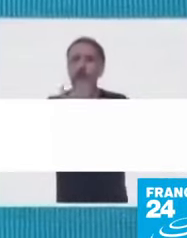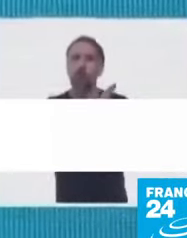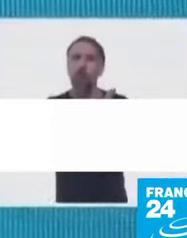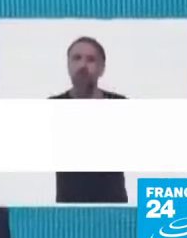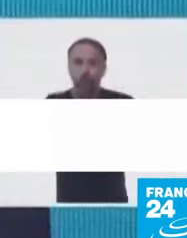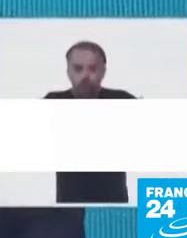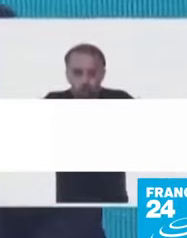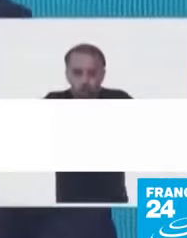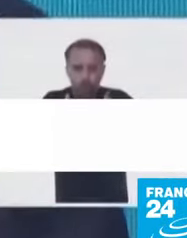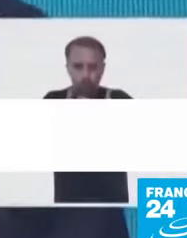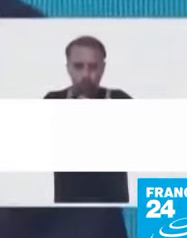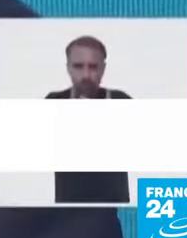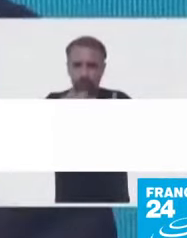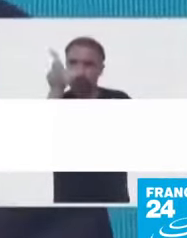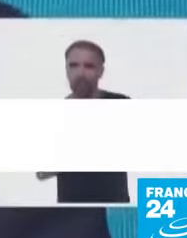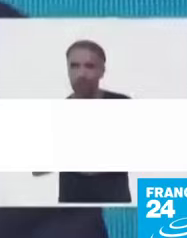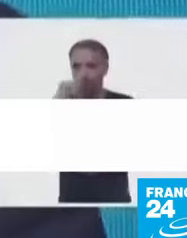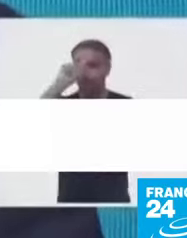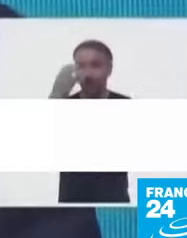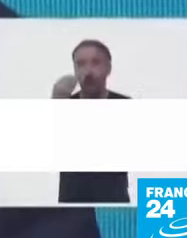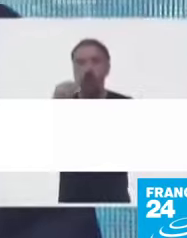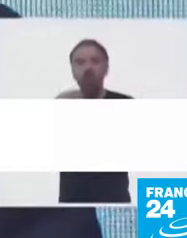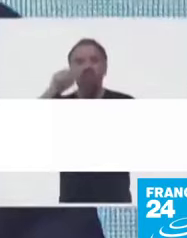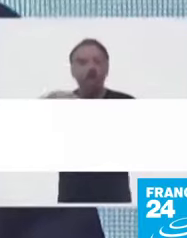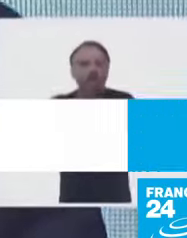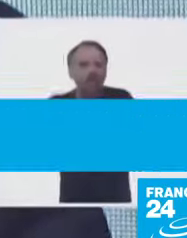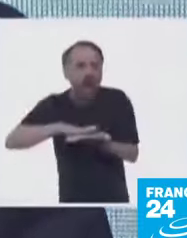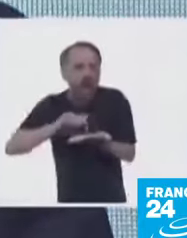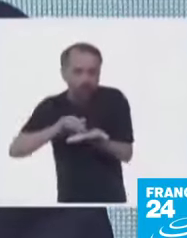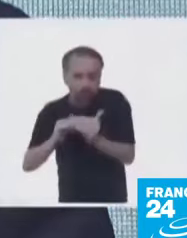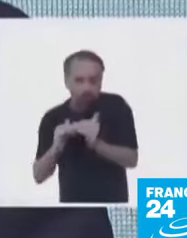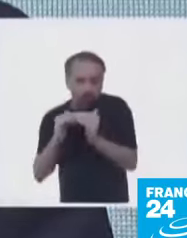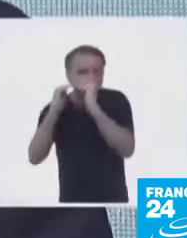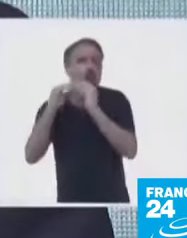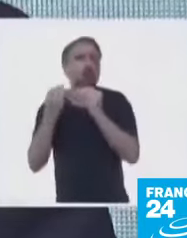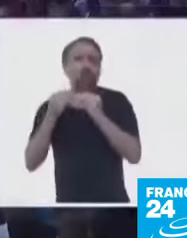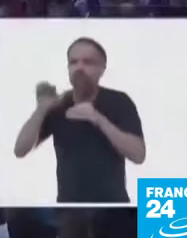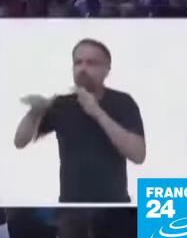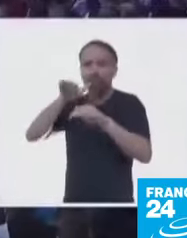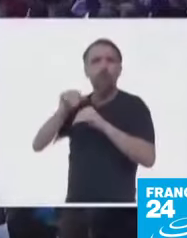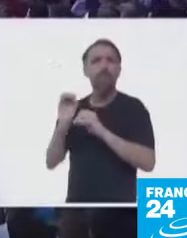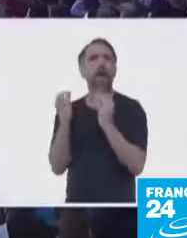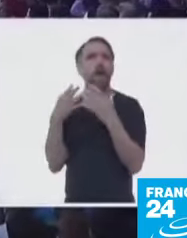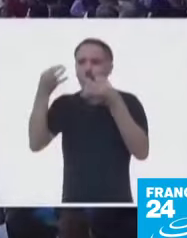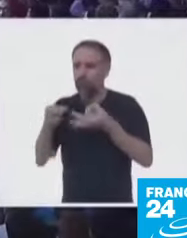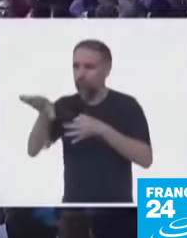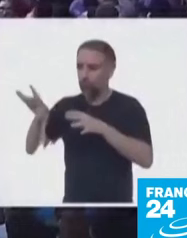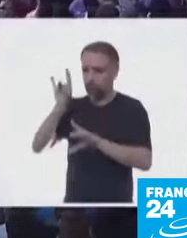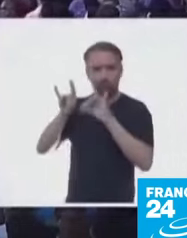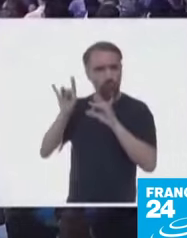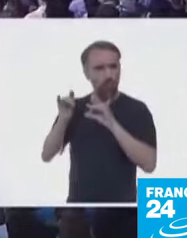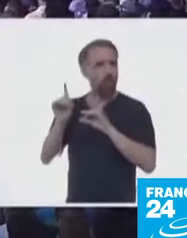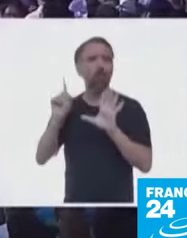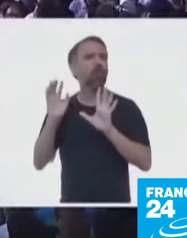A national unity government made up of the best, regardless of their political affiliation, and not